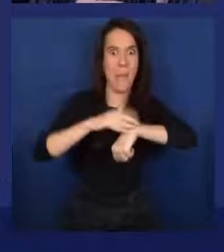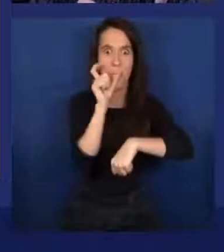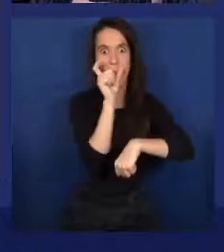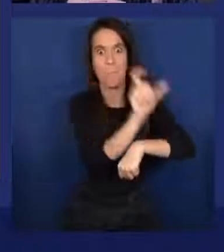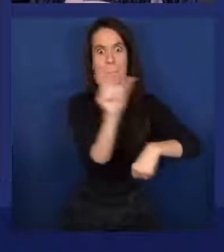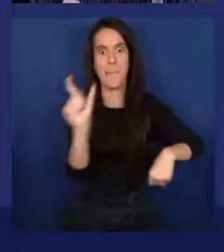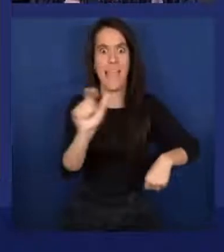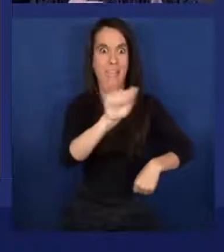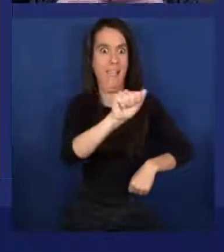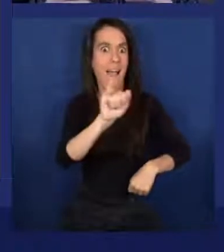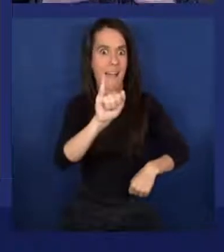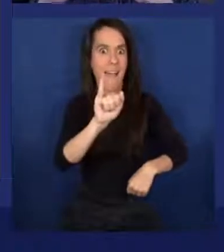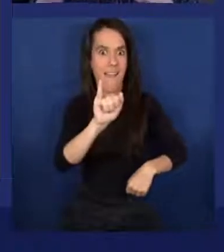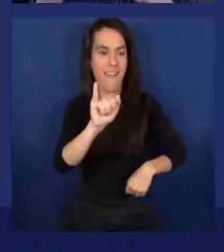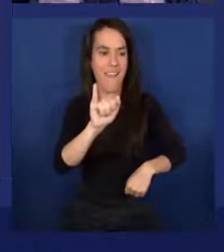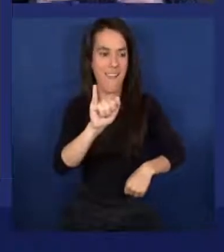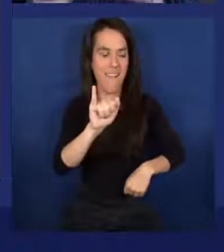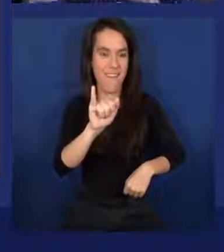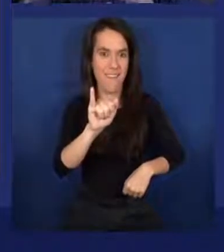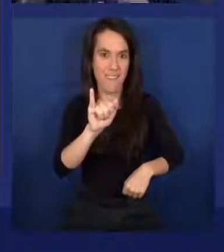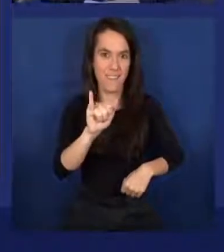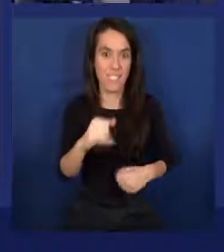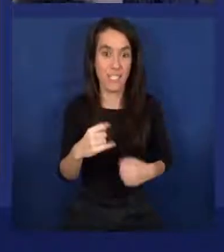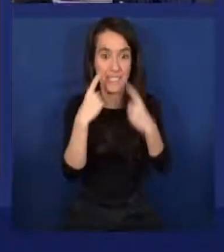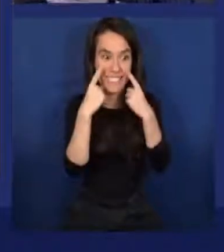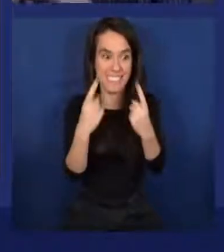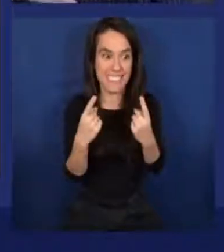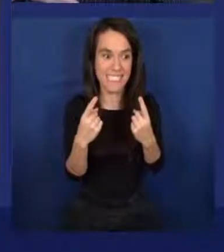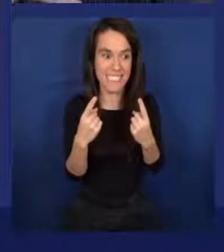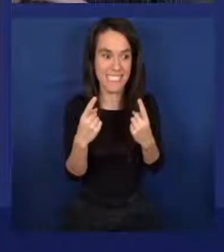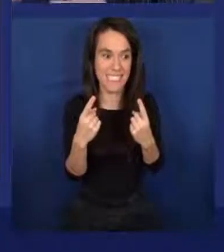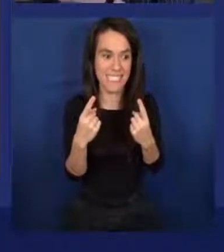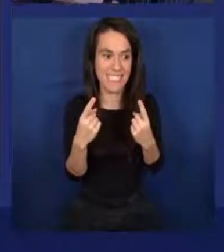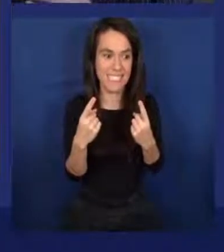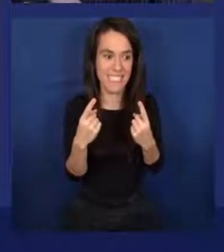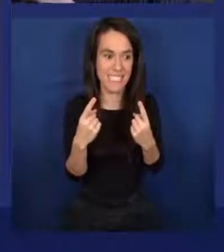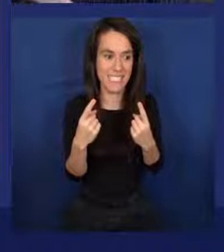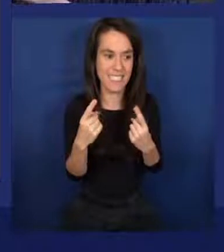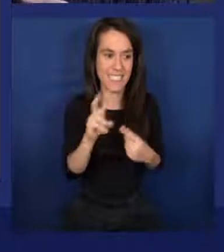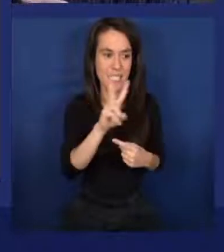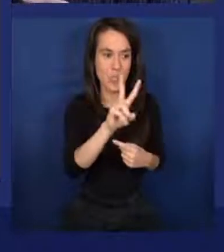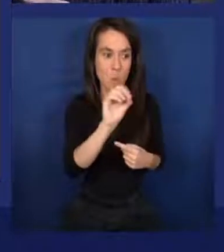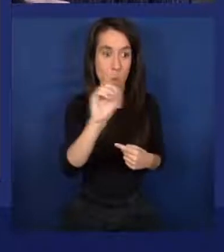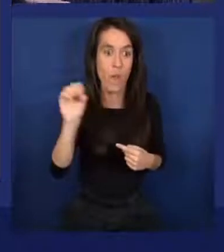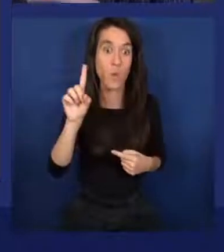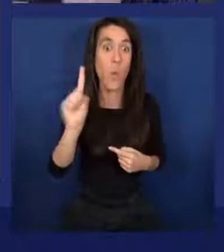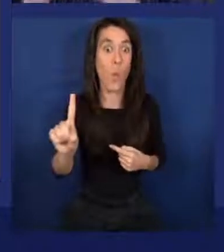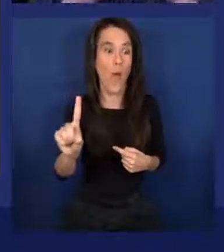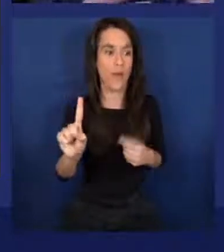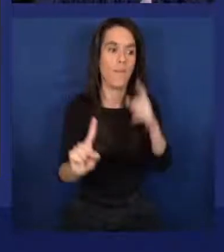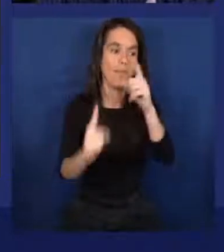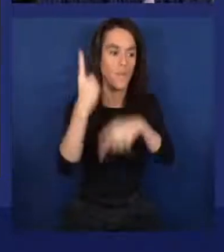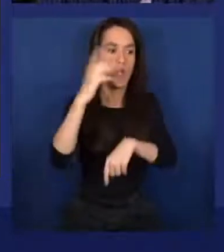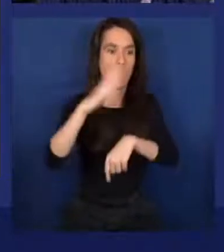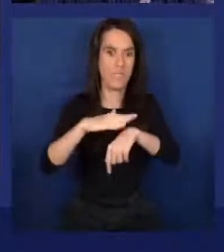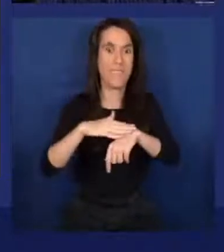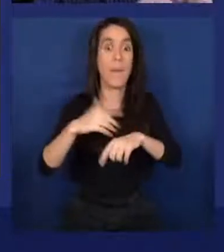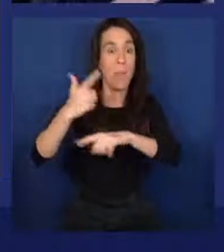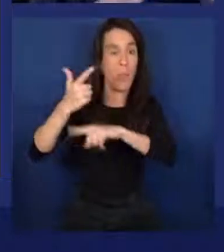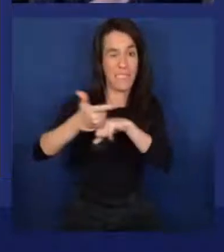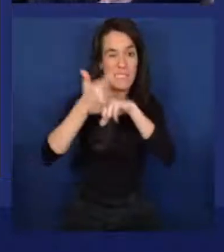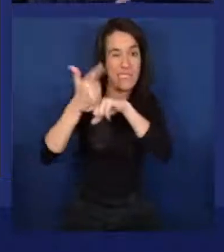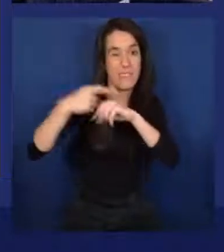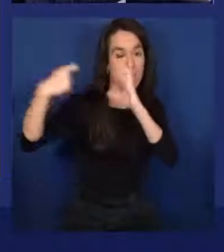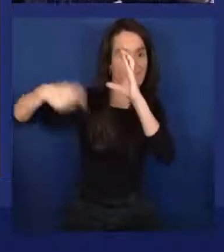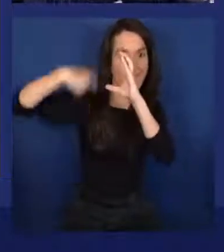this movie is important for a bunch of reasons. In fact, most directors that make space movies still refer to this movie as